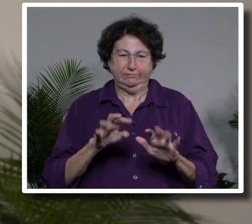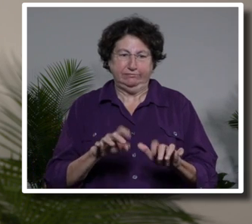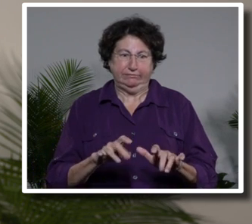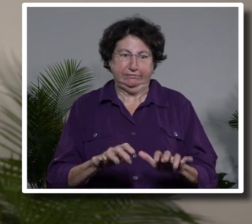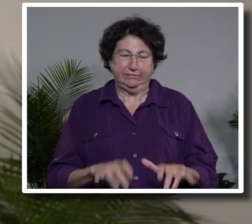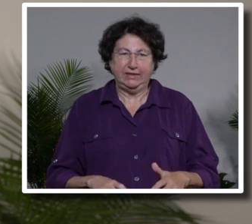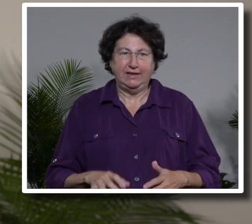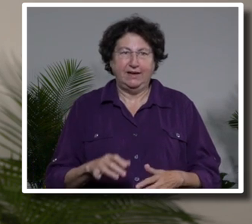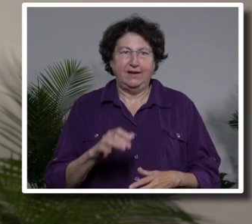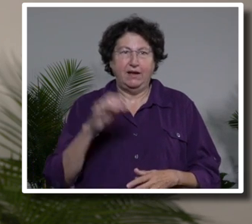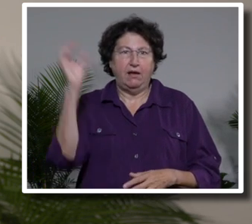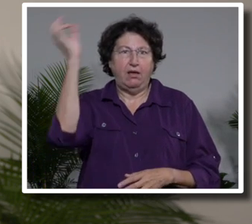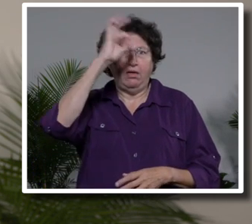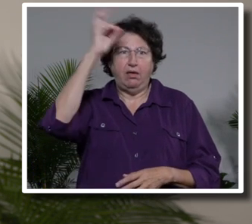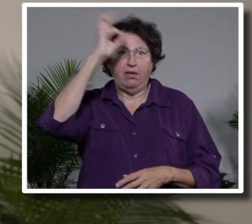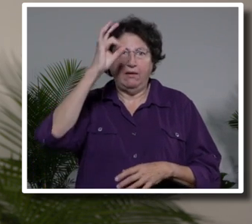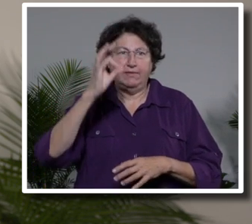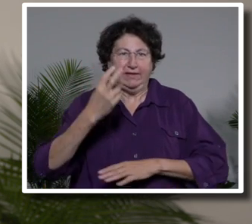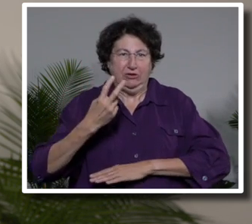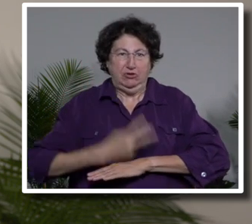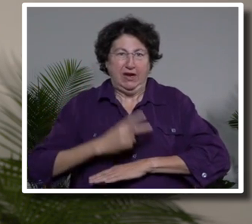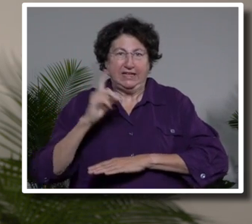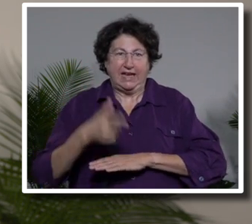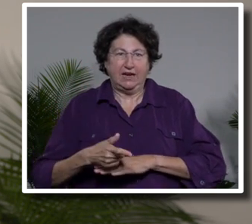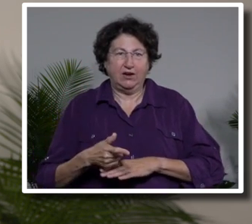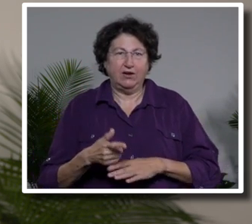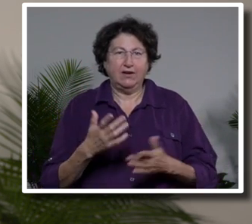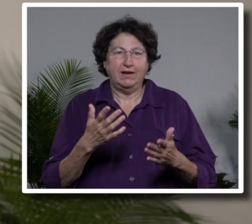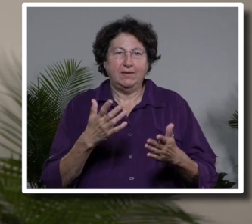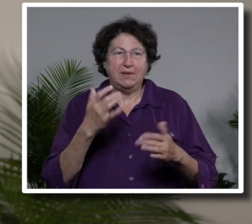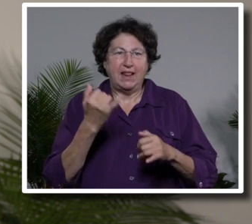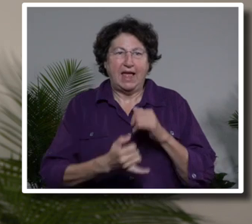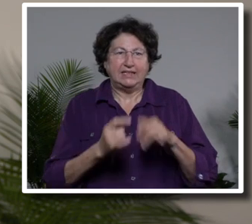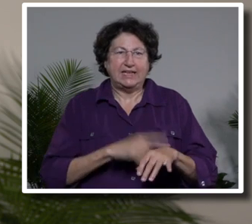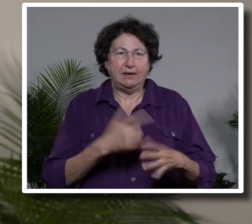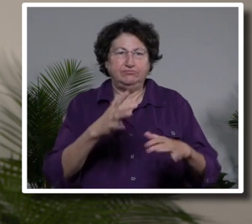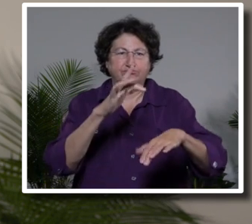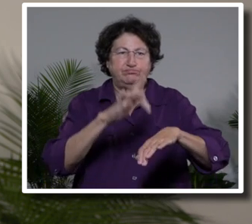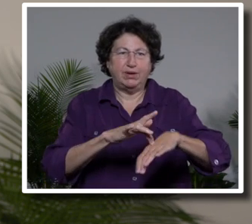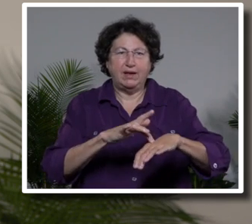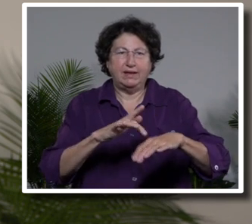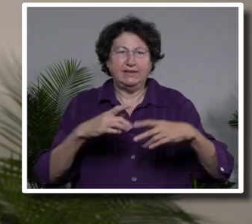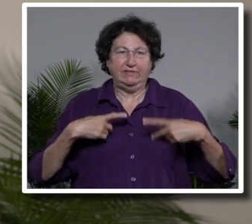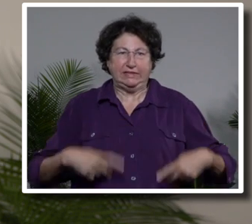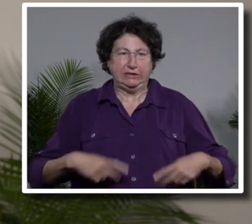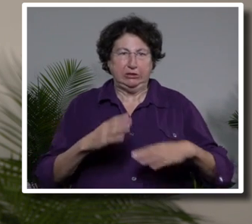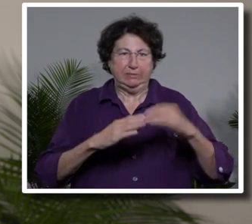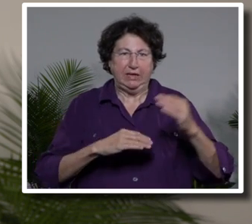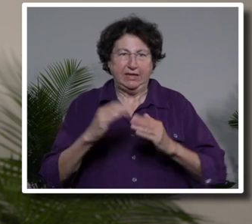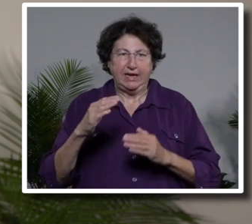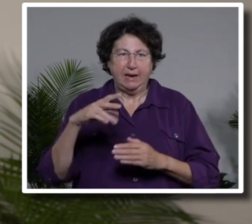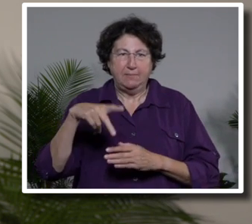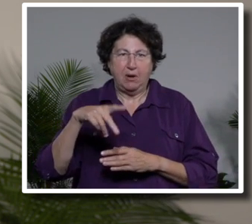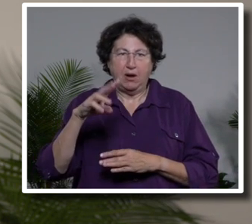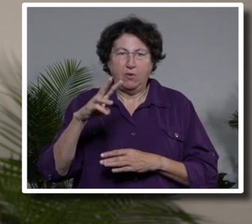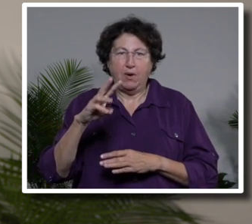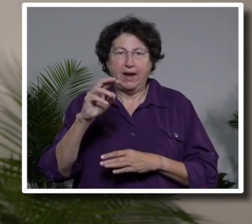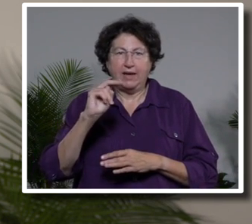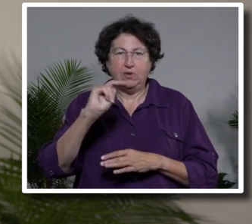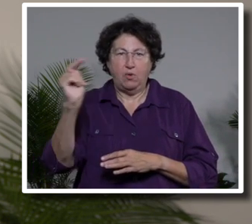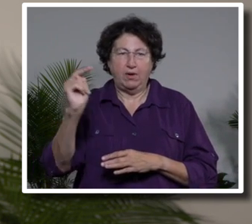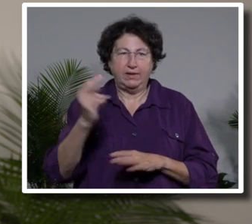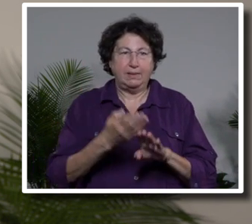that 2 days later would be our last day at North. Now, before I go any further, I want to give you all a fun